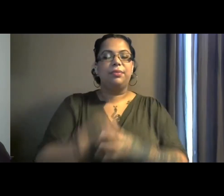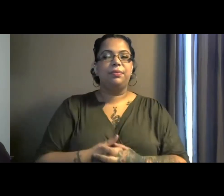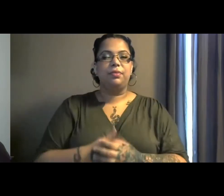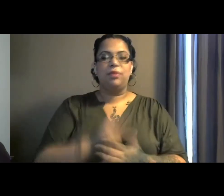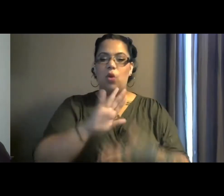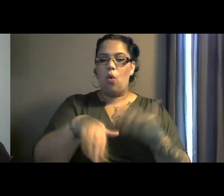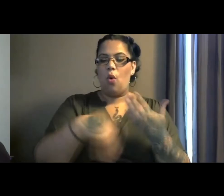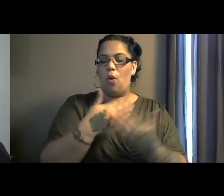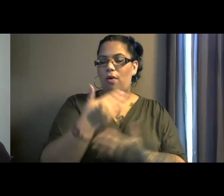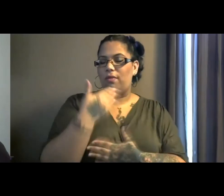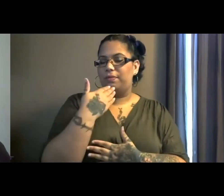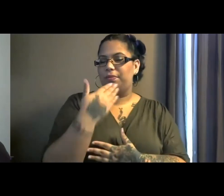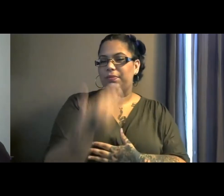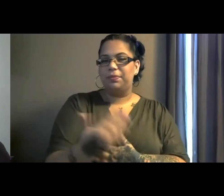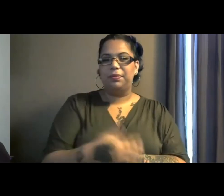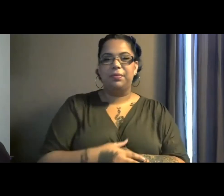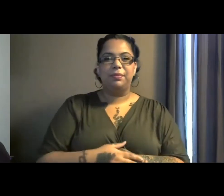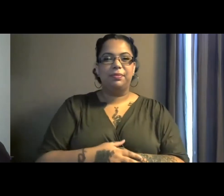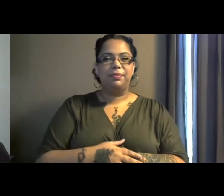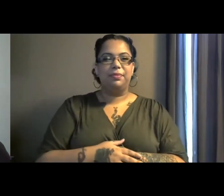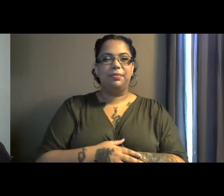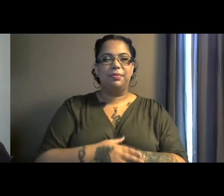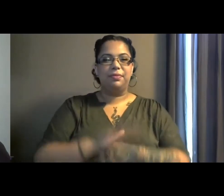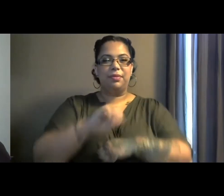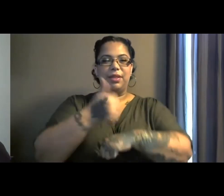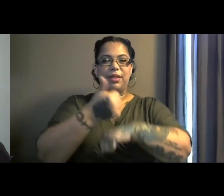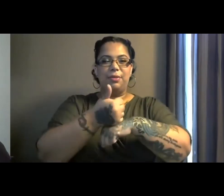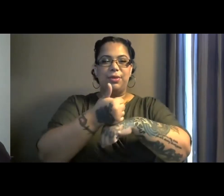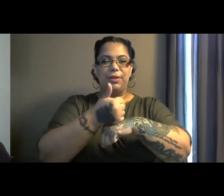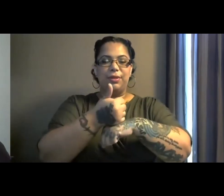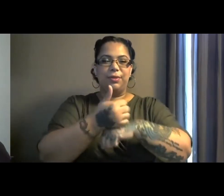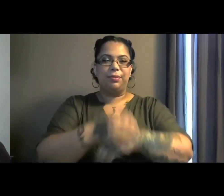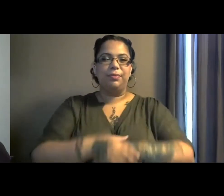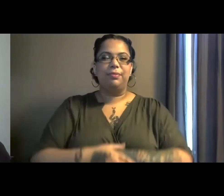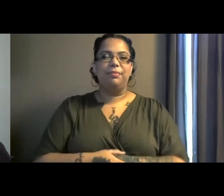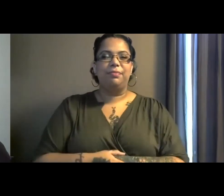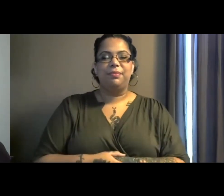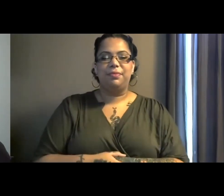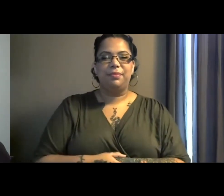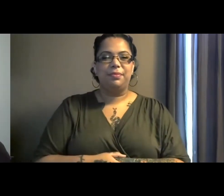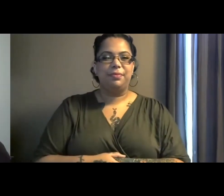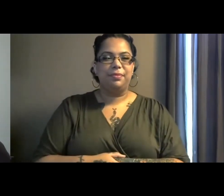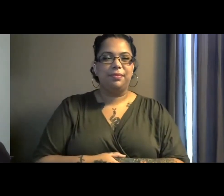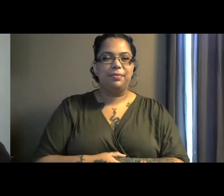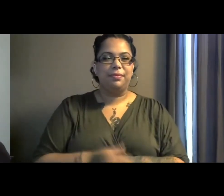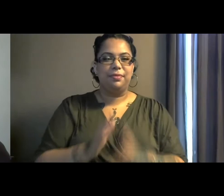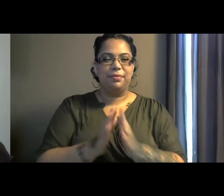well. And so it is. Amen.